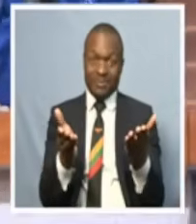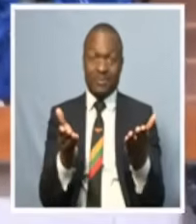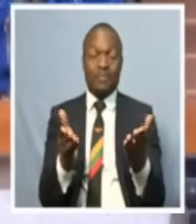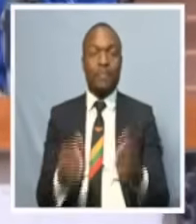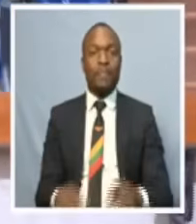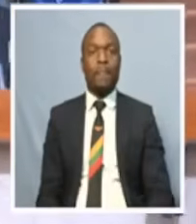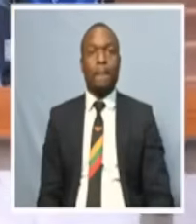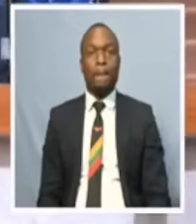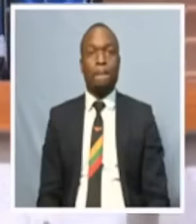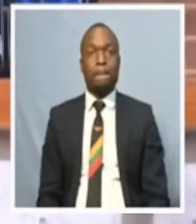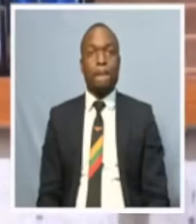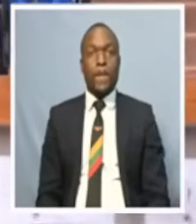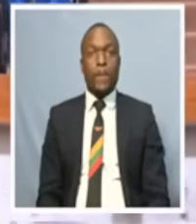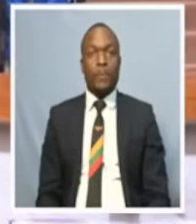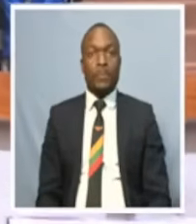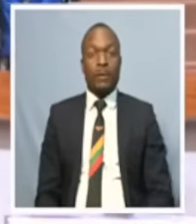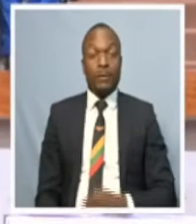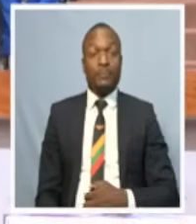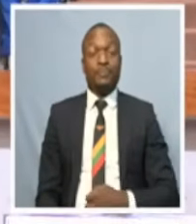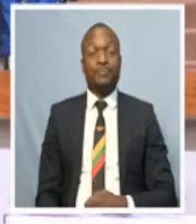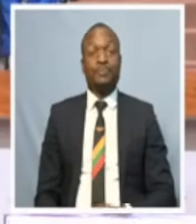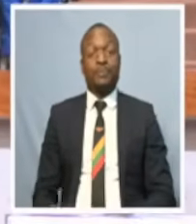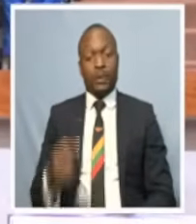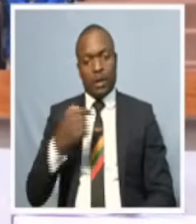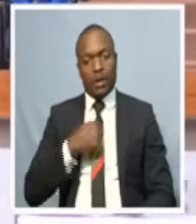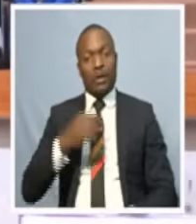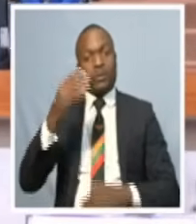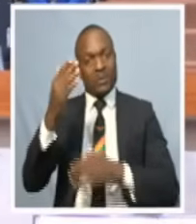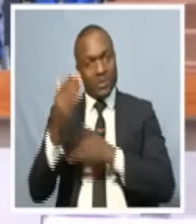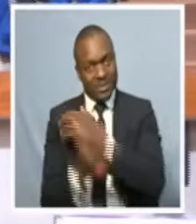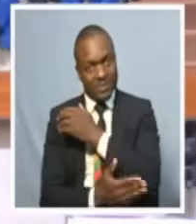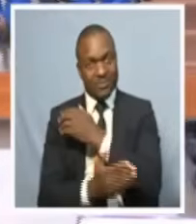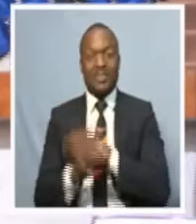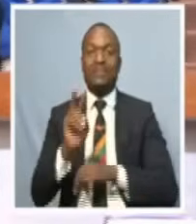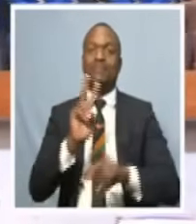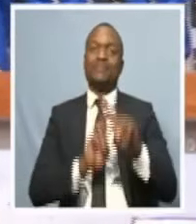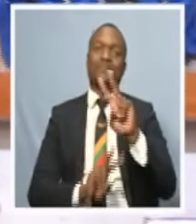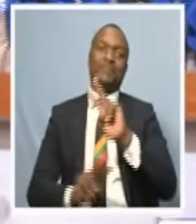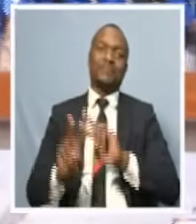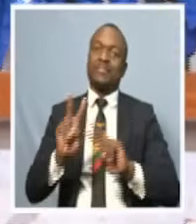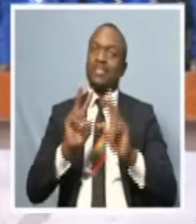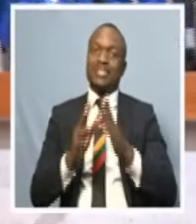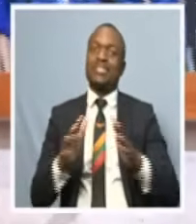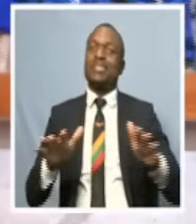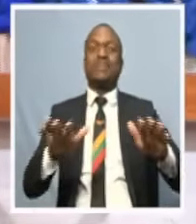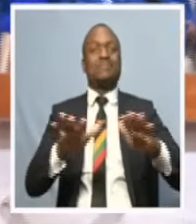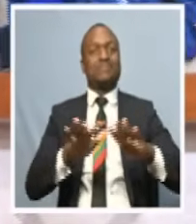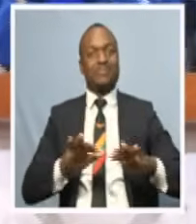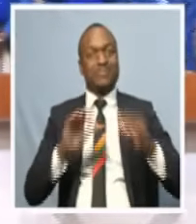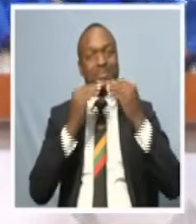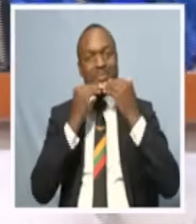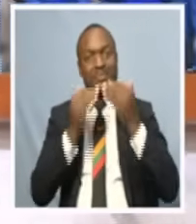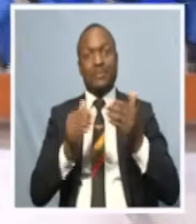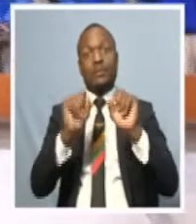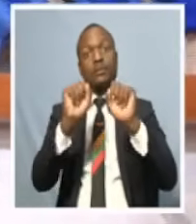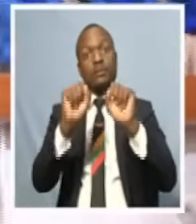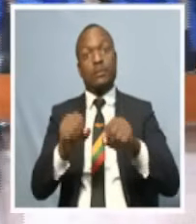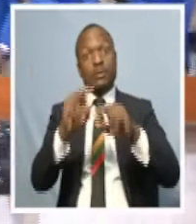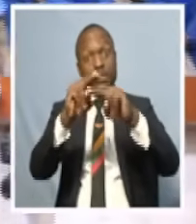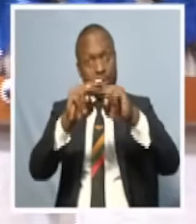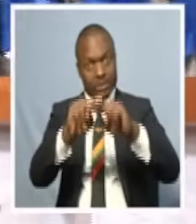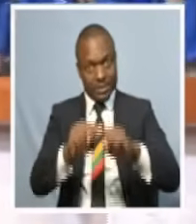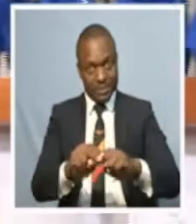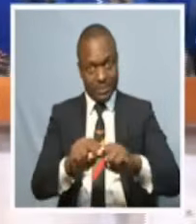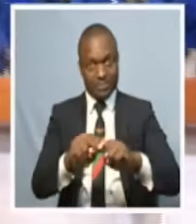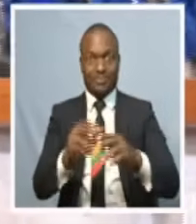On behalf of the National Assembly of Zambia, I warmly welcome the visitors in our midst. I thank you. You may take your